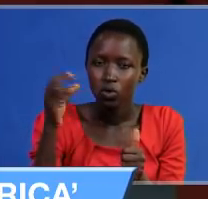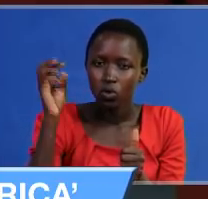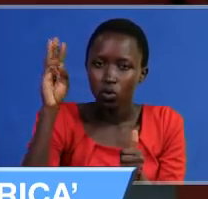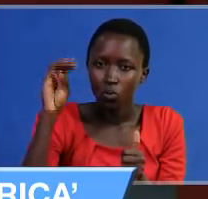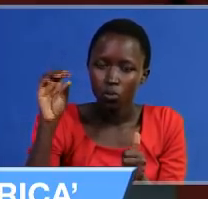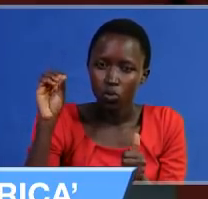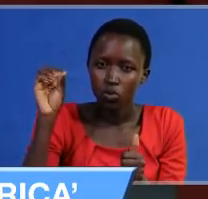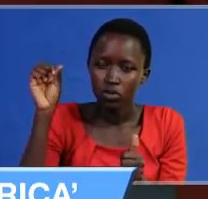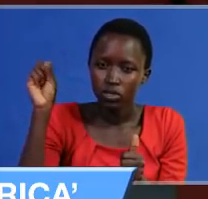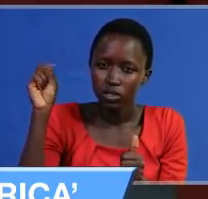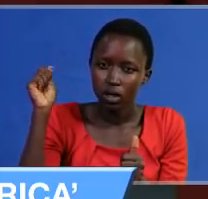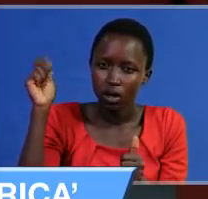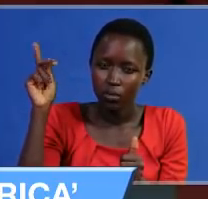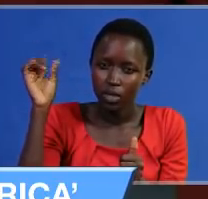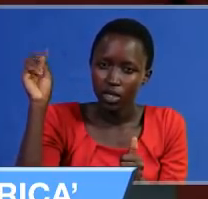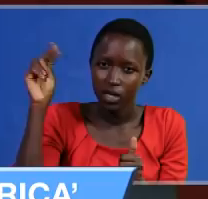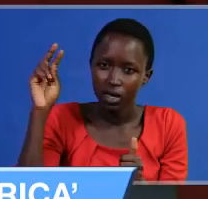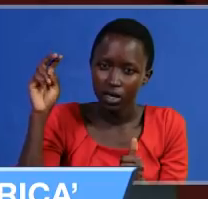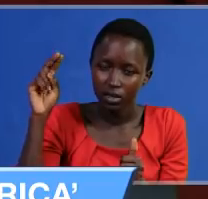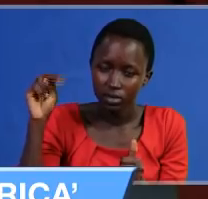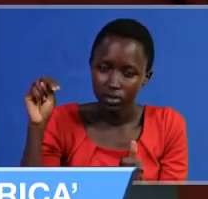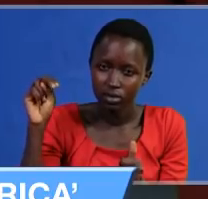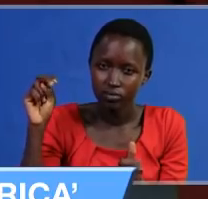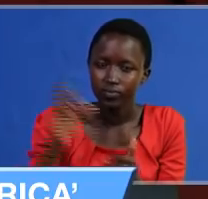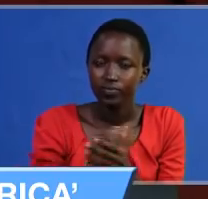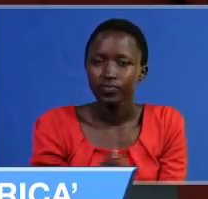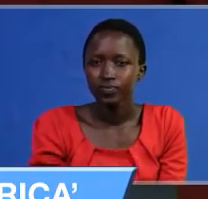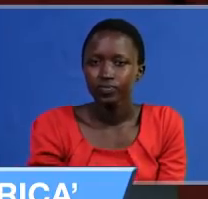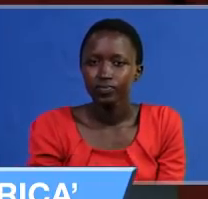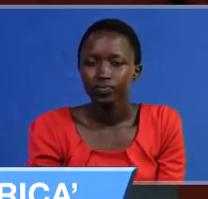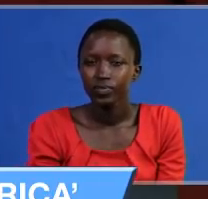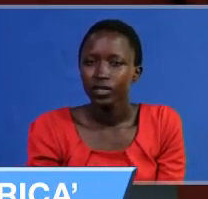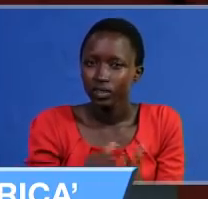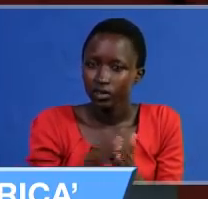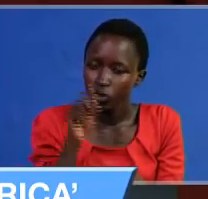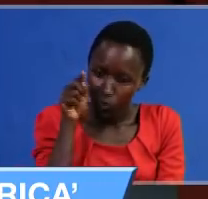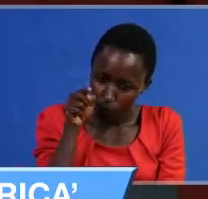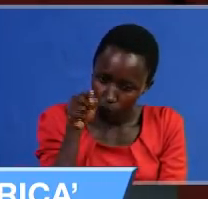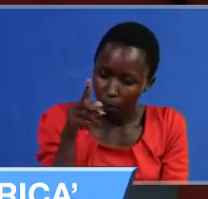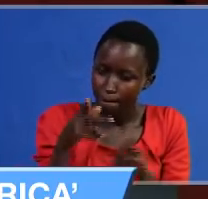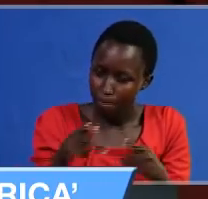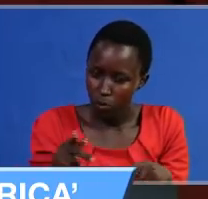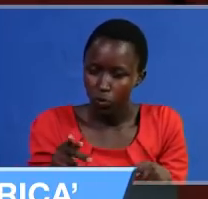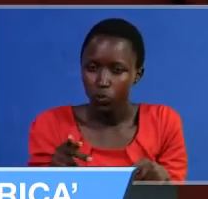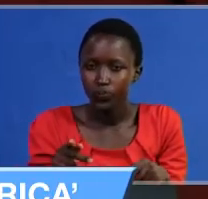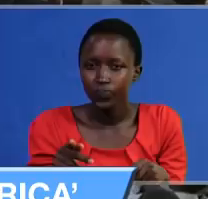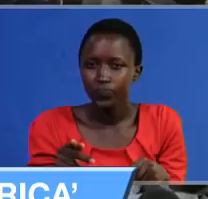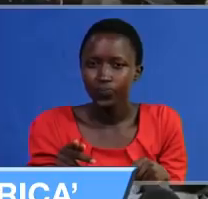sapiens sapiens. And that is you people.